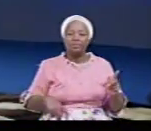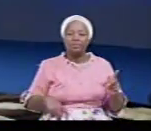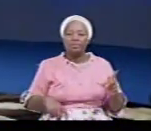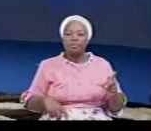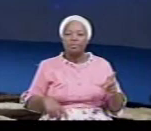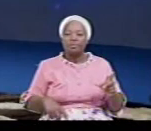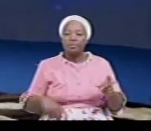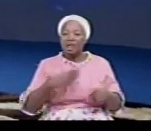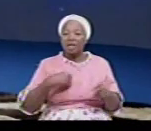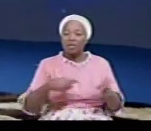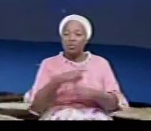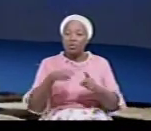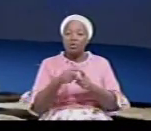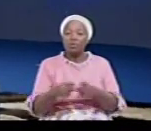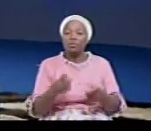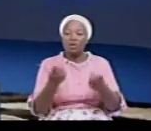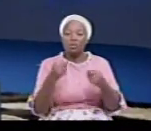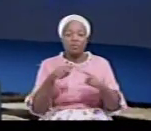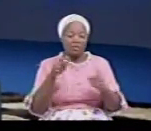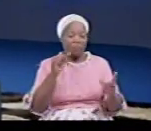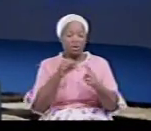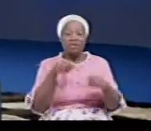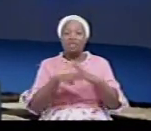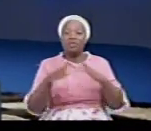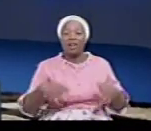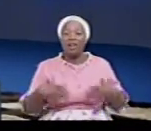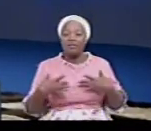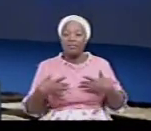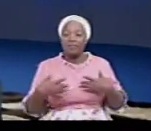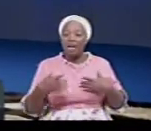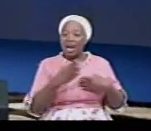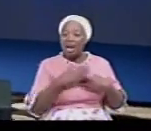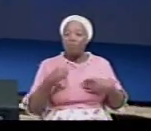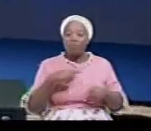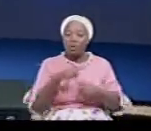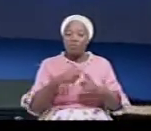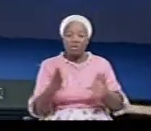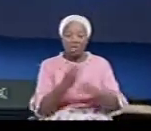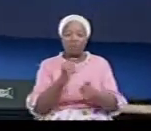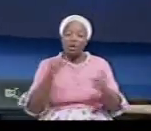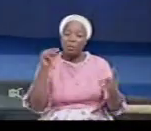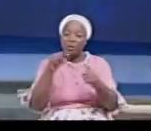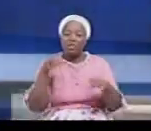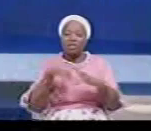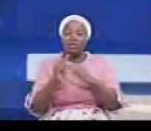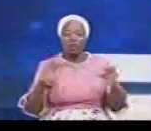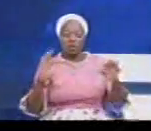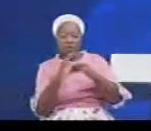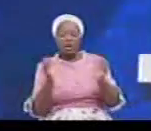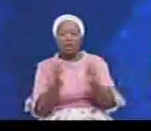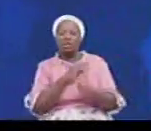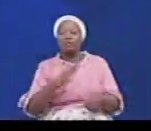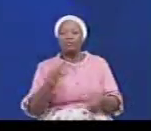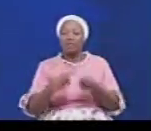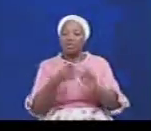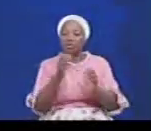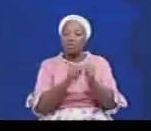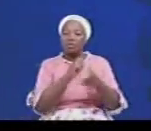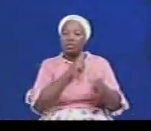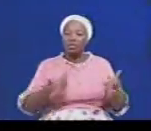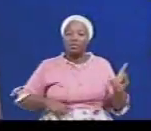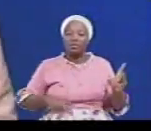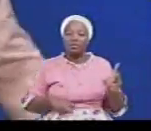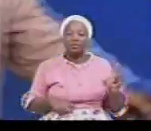And when you get to the point in your life, when you get to the point in your connection relationship with the